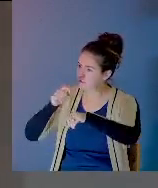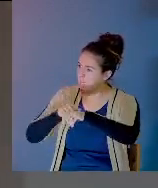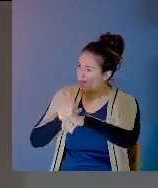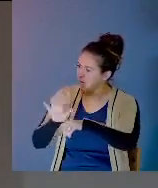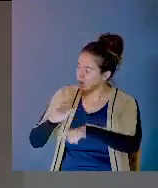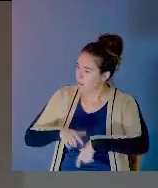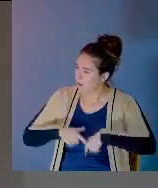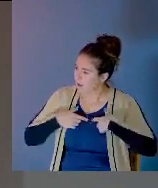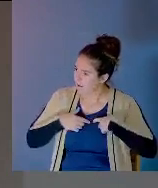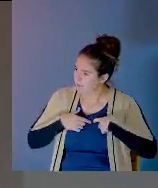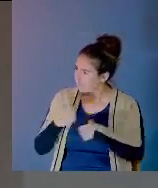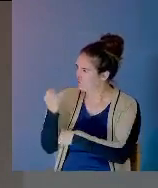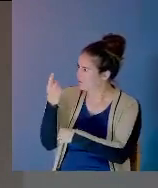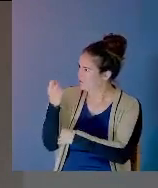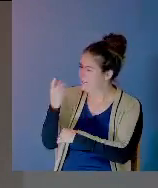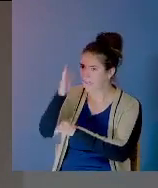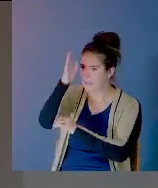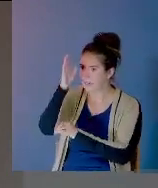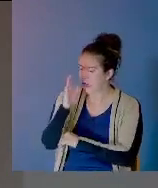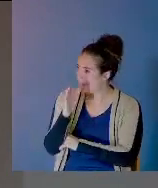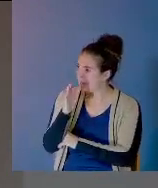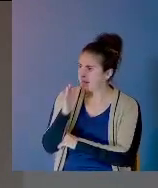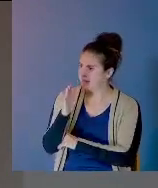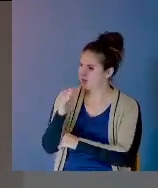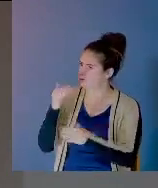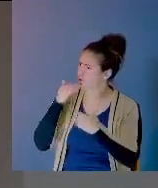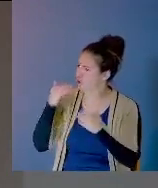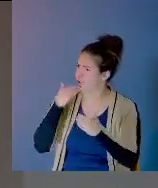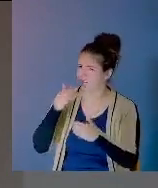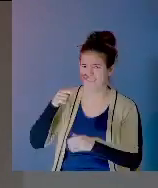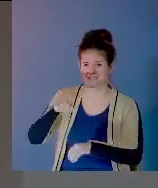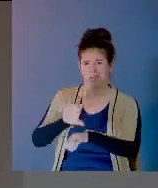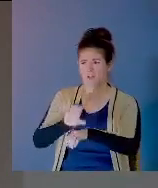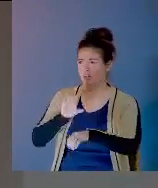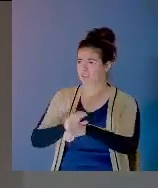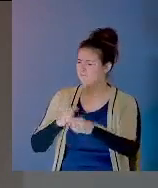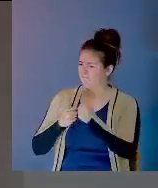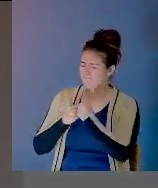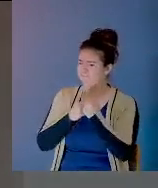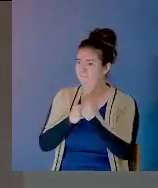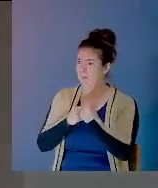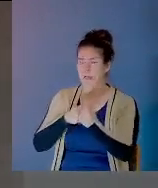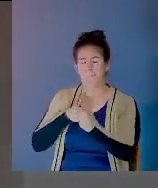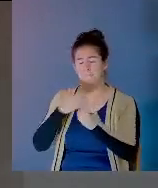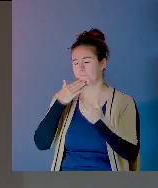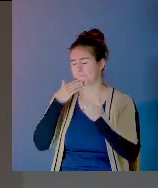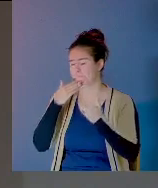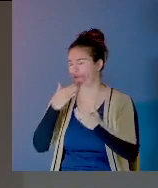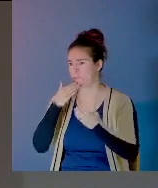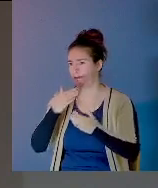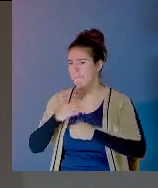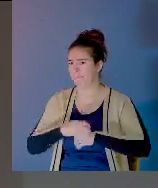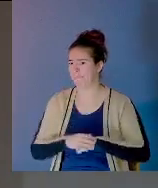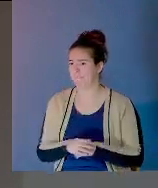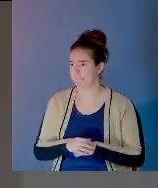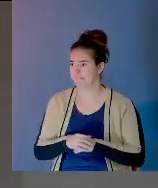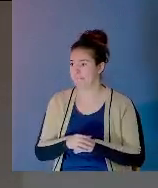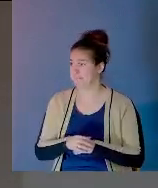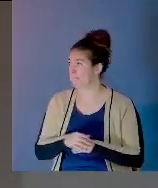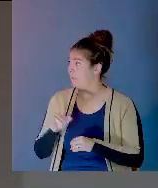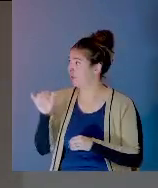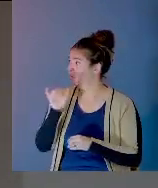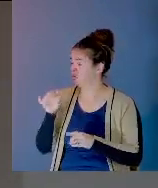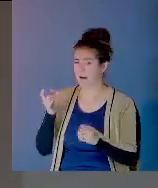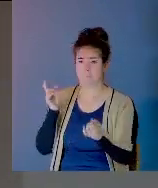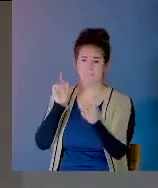and this church is backing me up, and I am so grateful for that. And I met this guy, Daniel, at the men's Bible